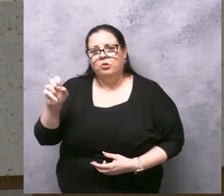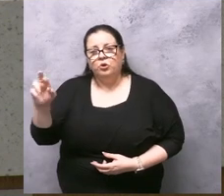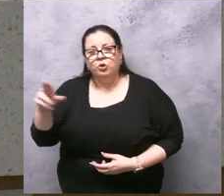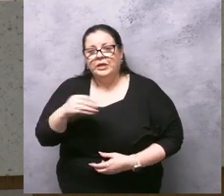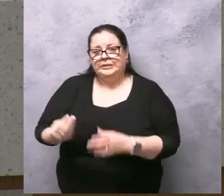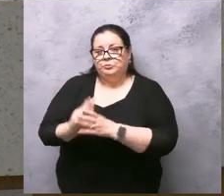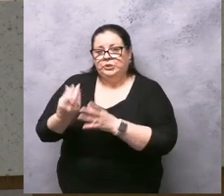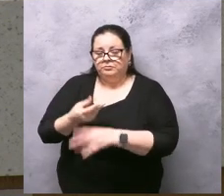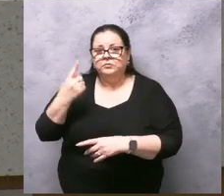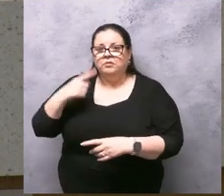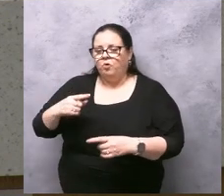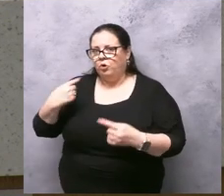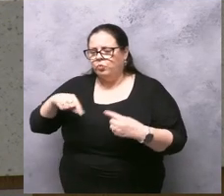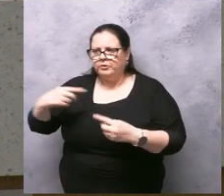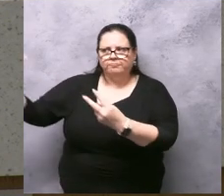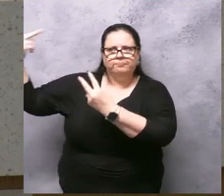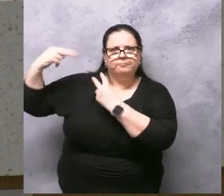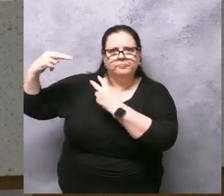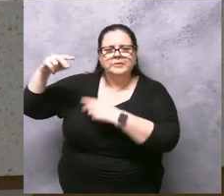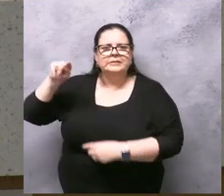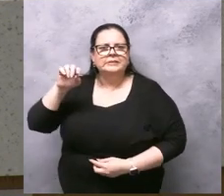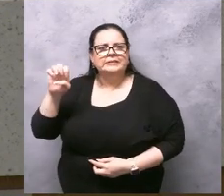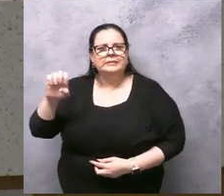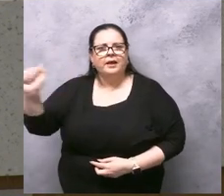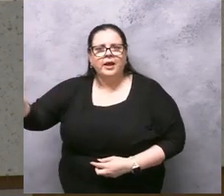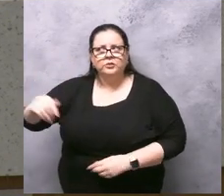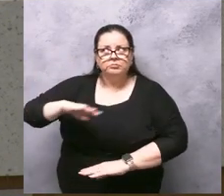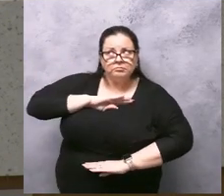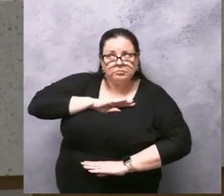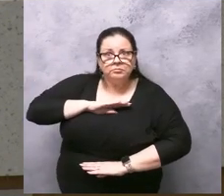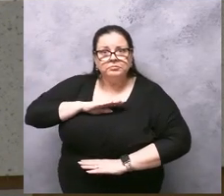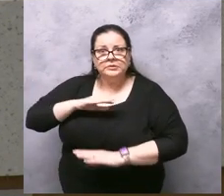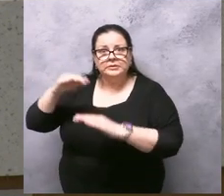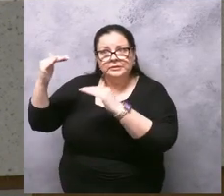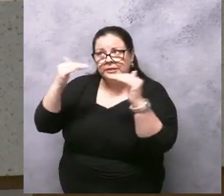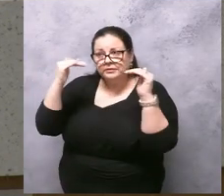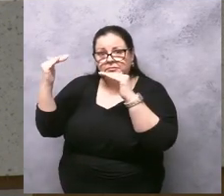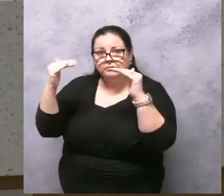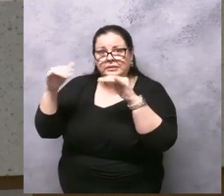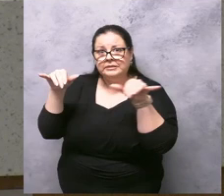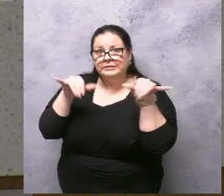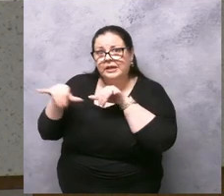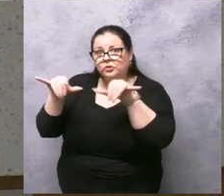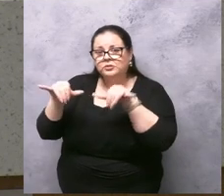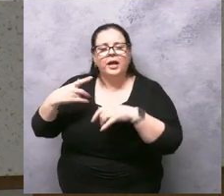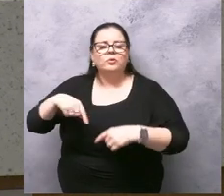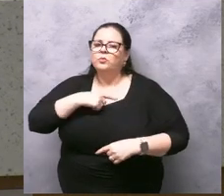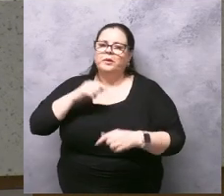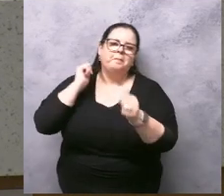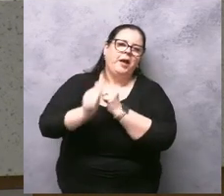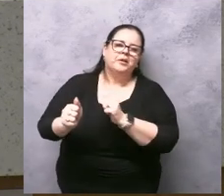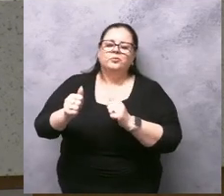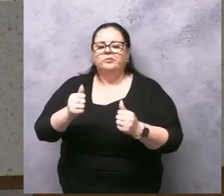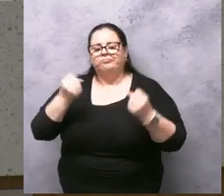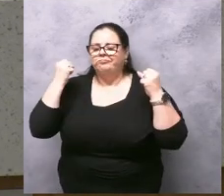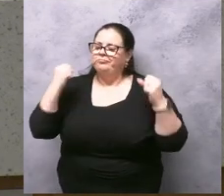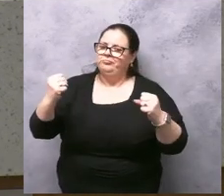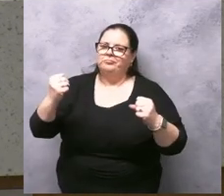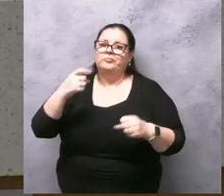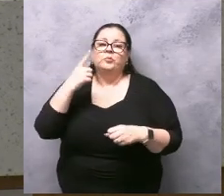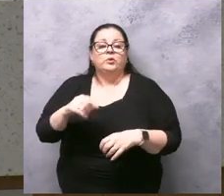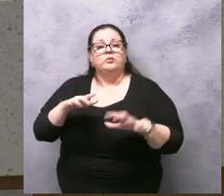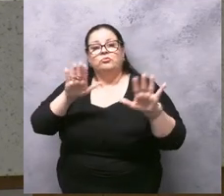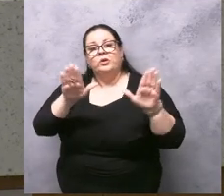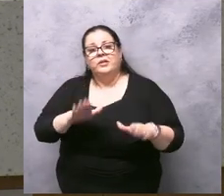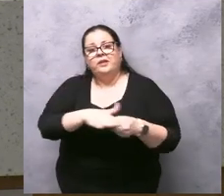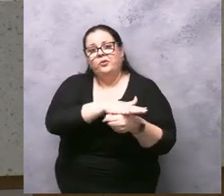under TEA to make sure that we were meeting the standards of the program, and they passed with flying colors, had exceptionally strong areas, and